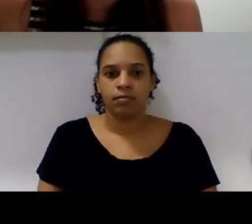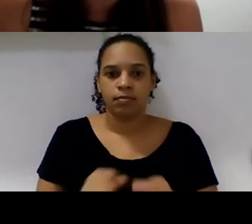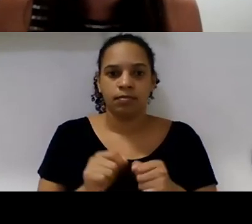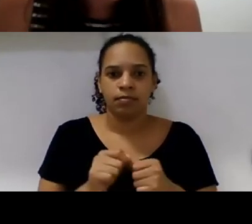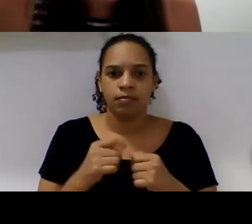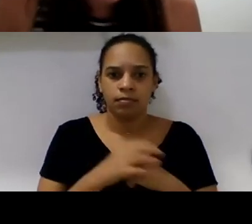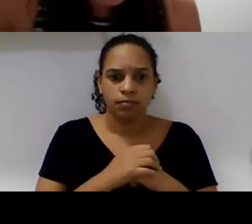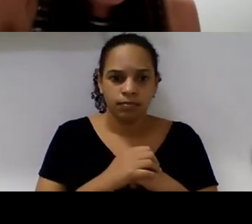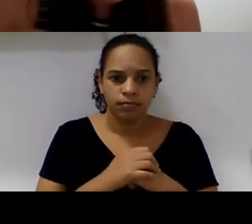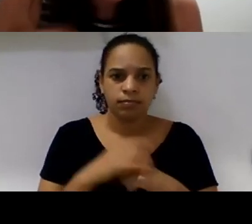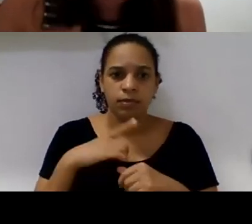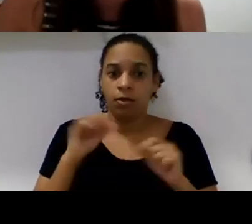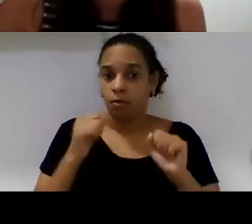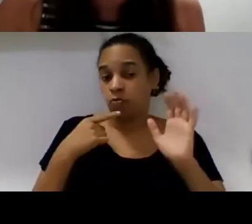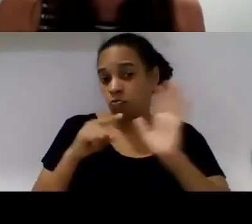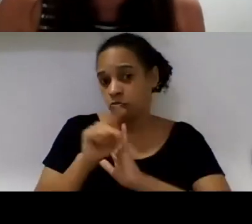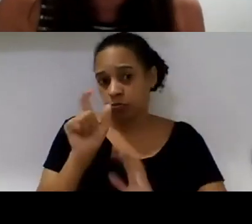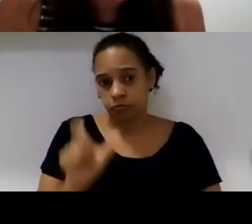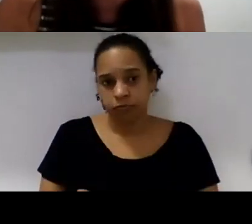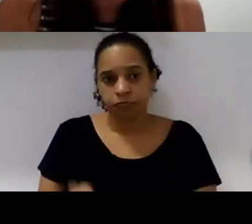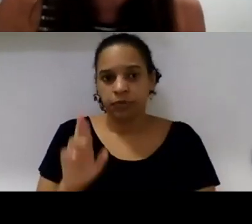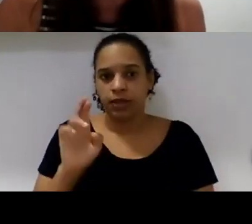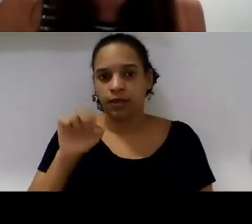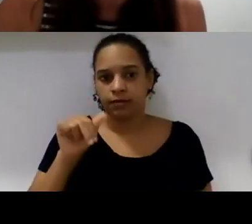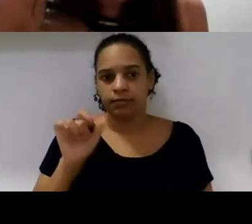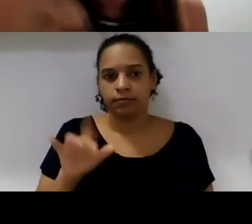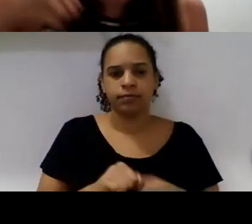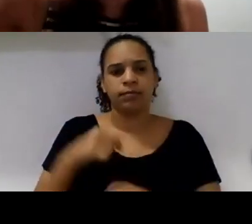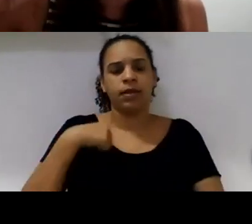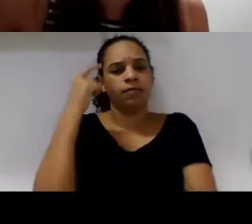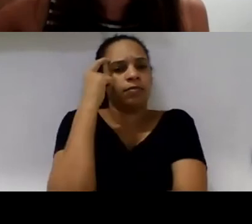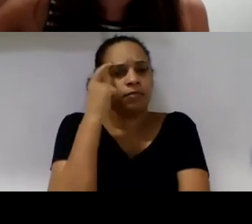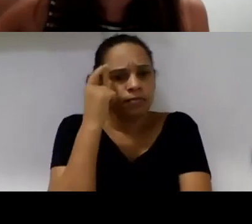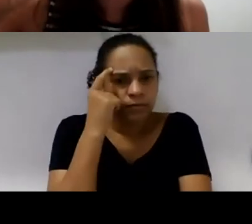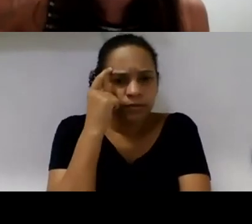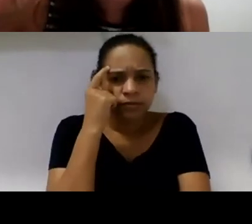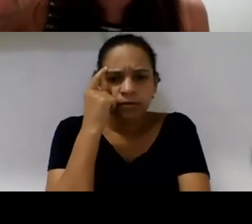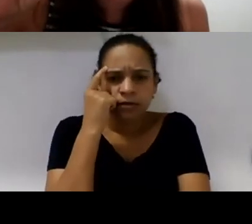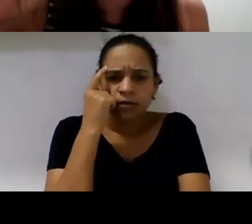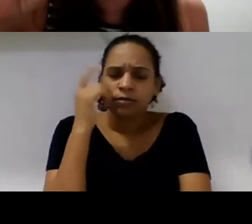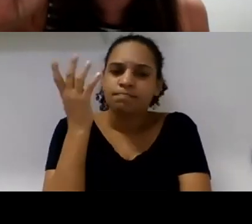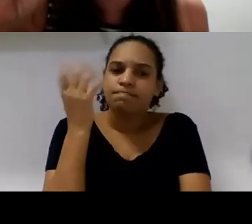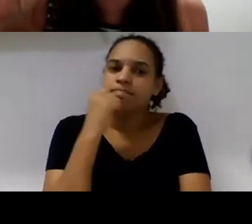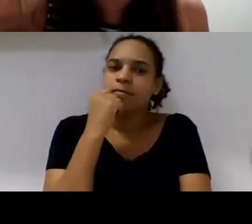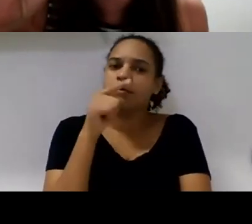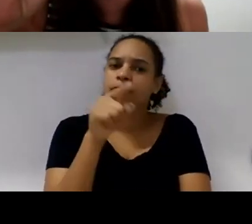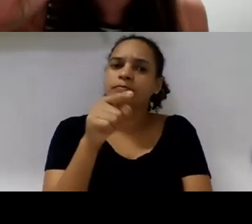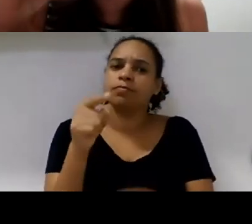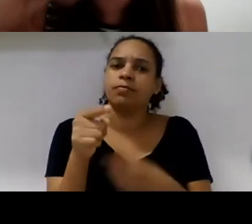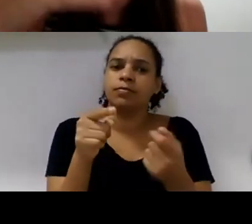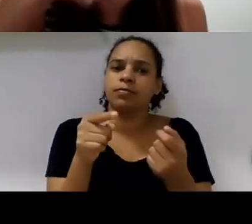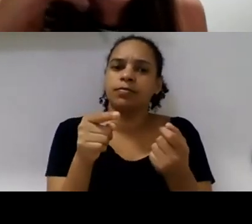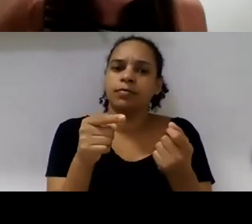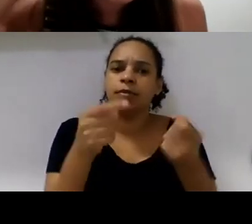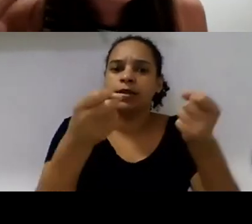was wondering, when you describe units of analysis, is it possible to get smaller things? Like, for